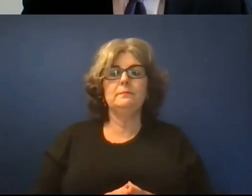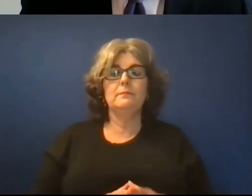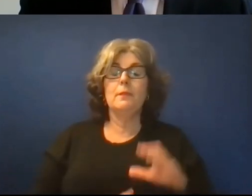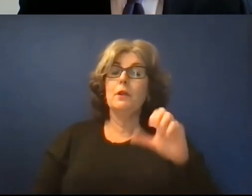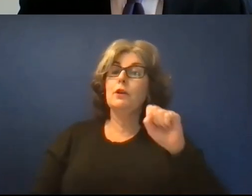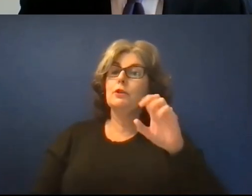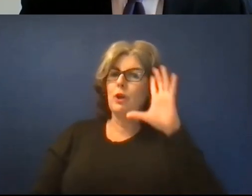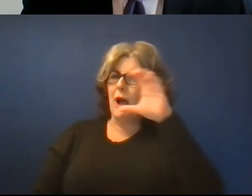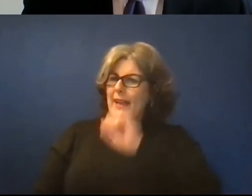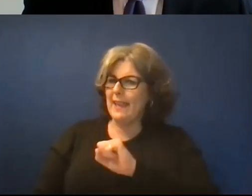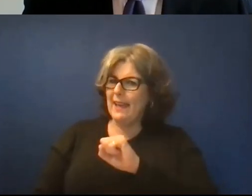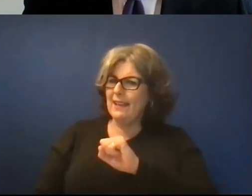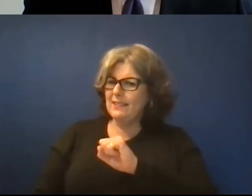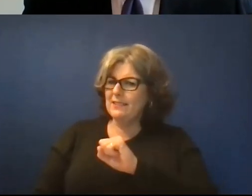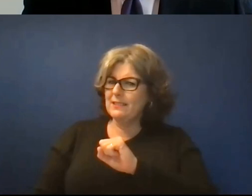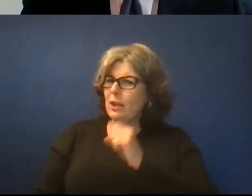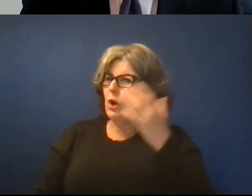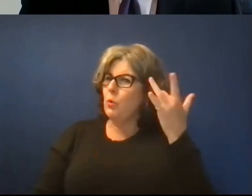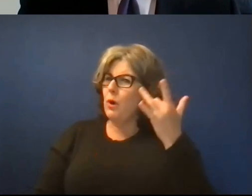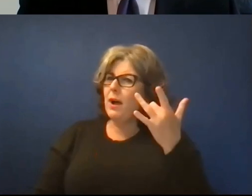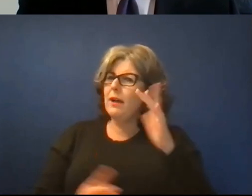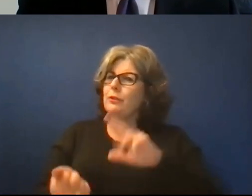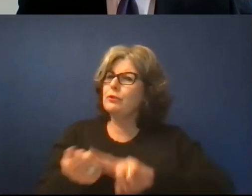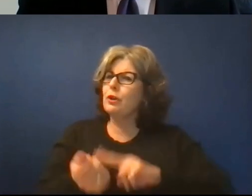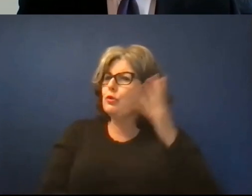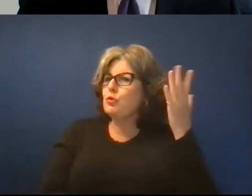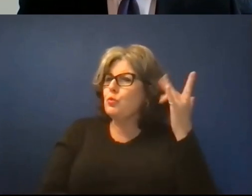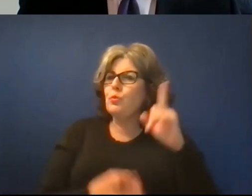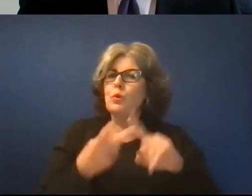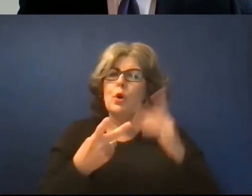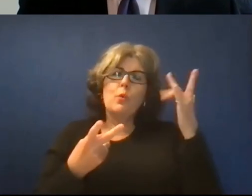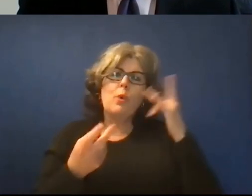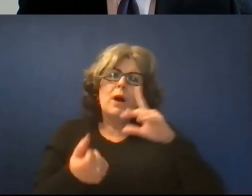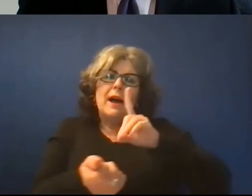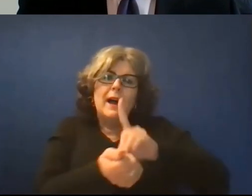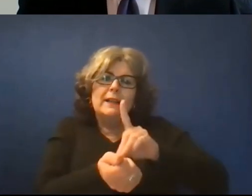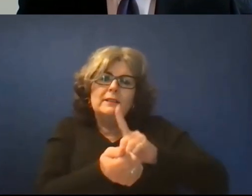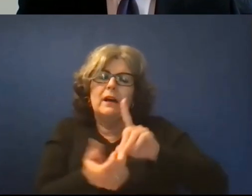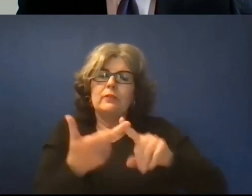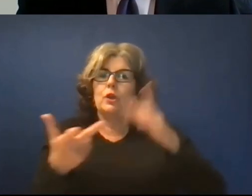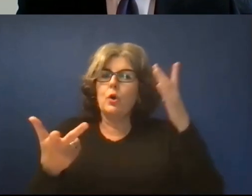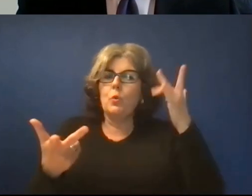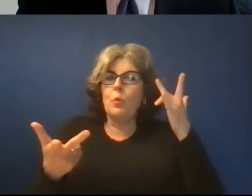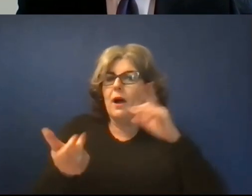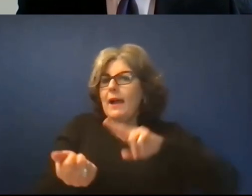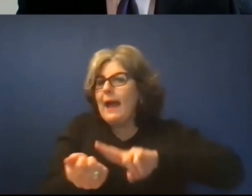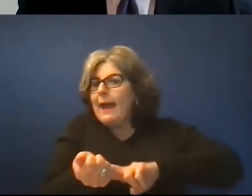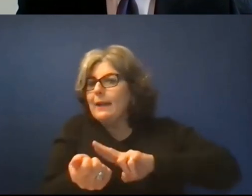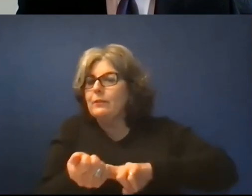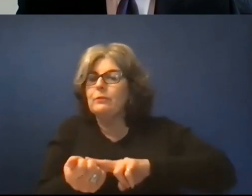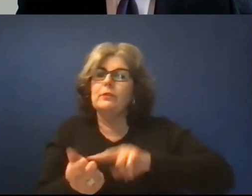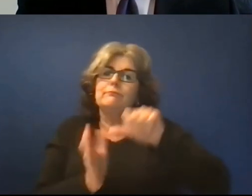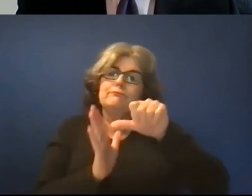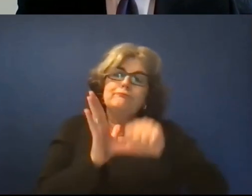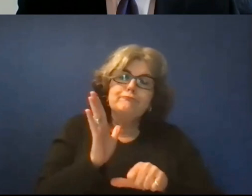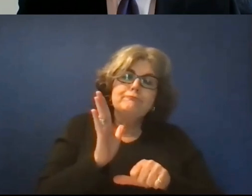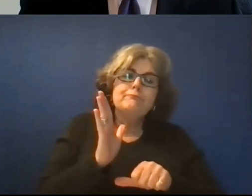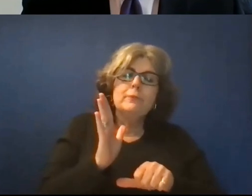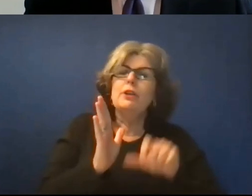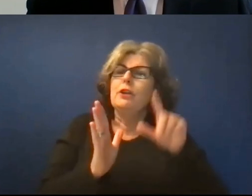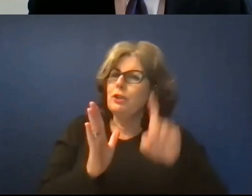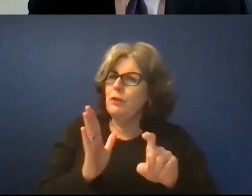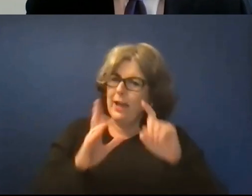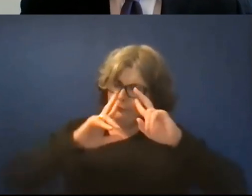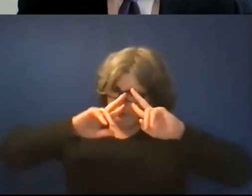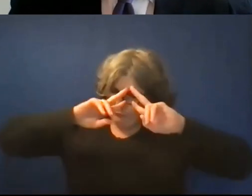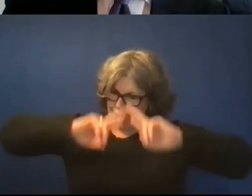So I guess overall, why do you want to be a nurse? Why do you want to be a physician? Why do you want to be a neurosurgeon? You really have to do some soul